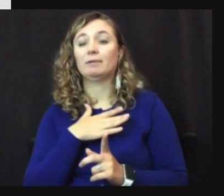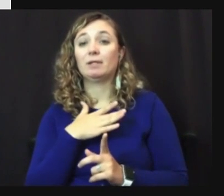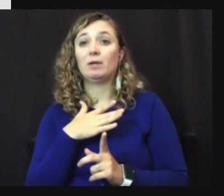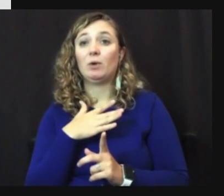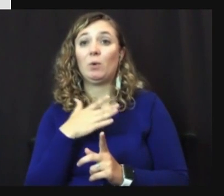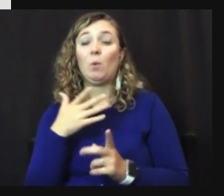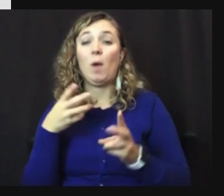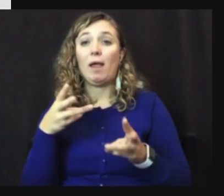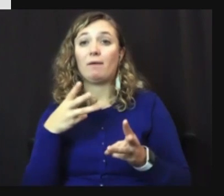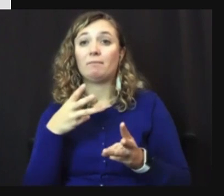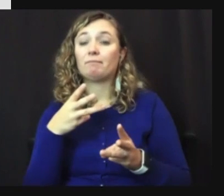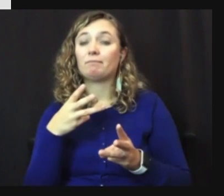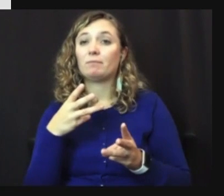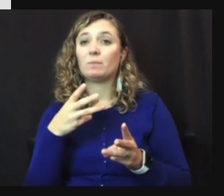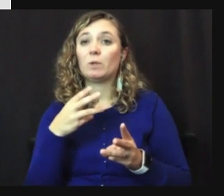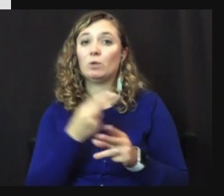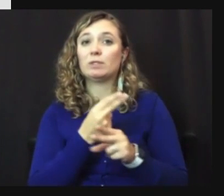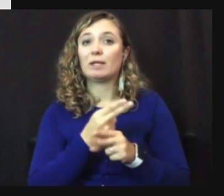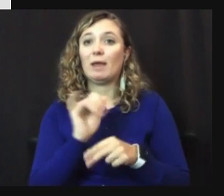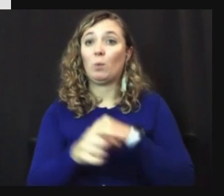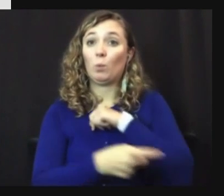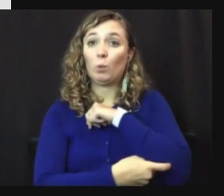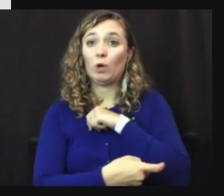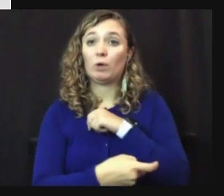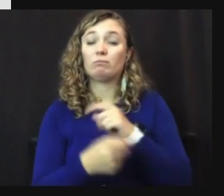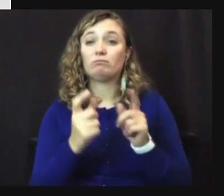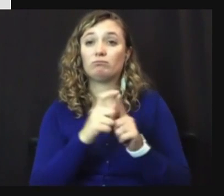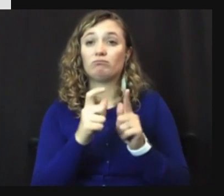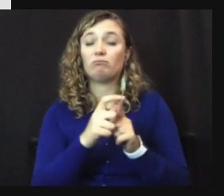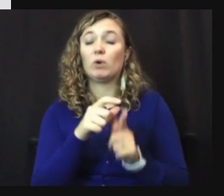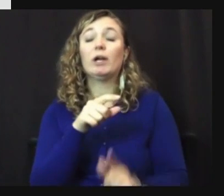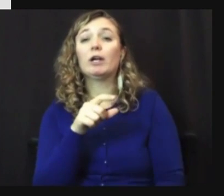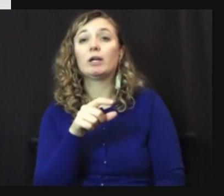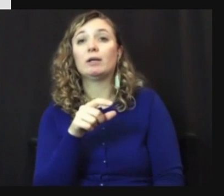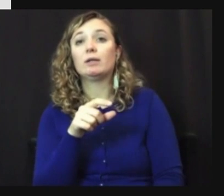because any lay person is going to hear punishment and know exactly what I mean.